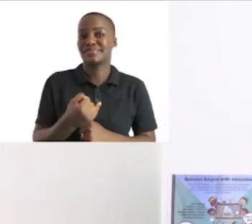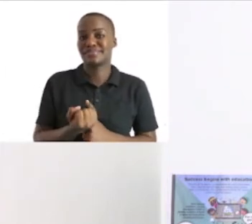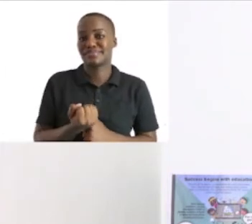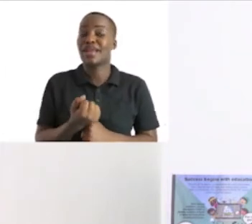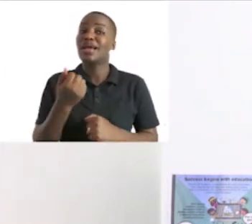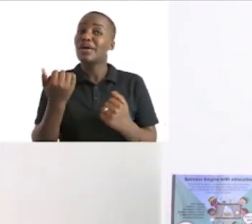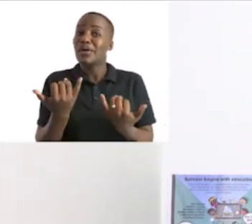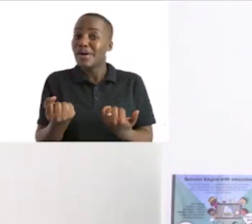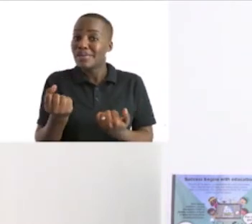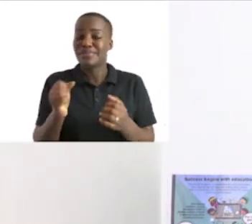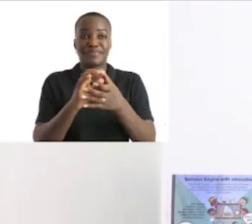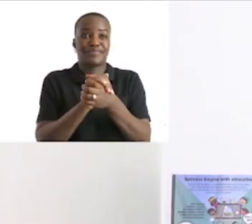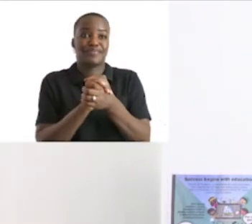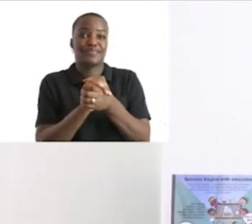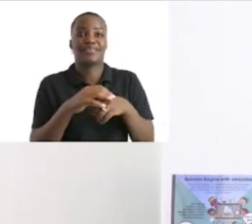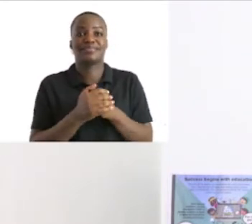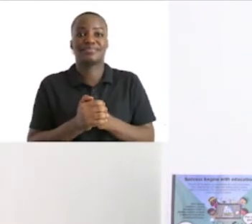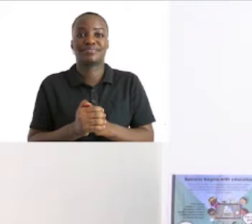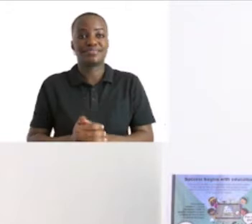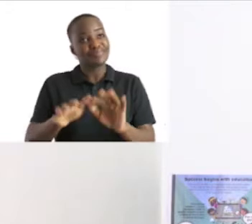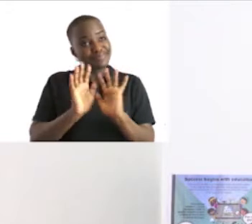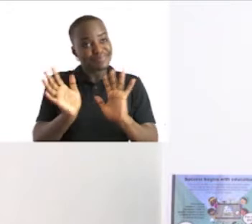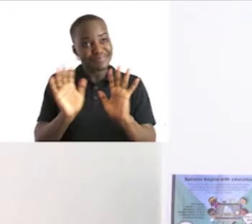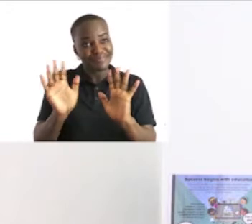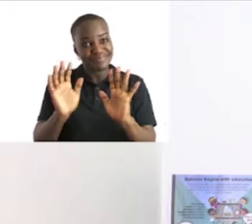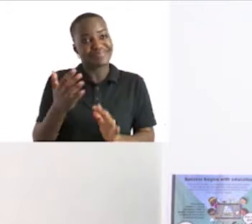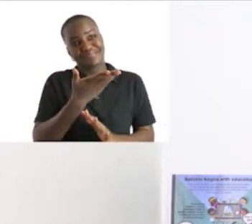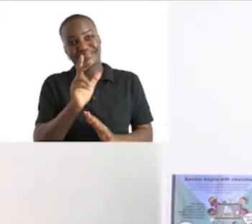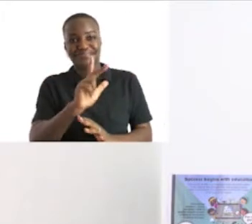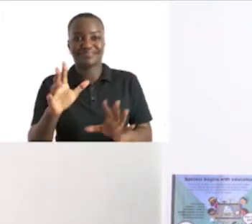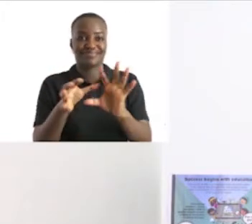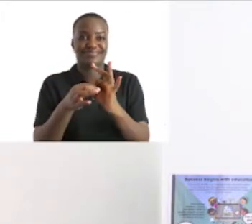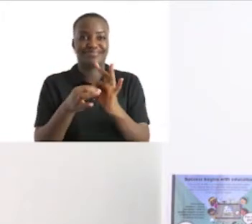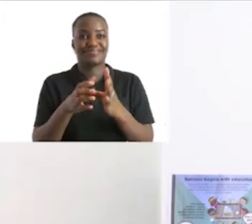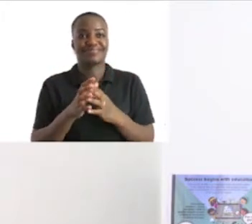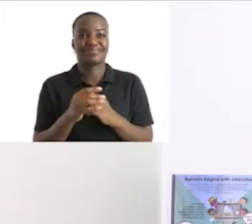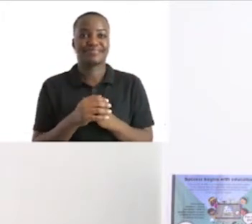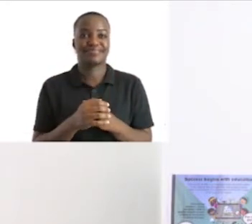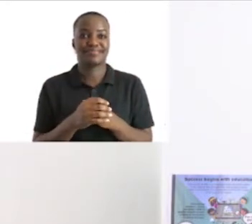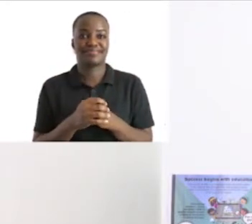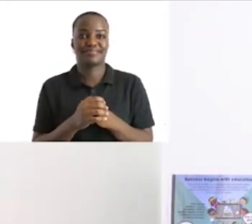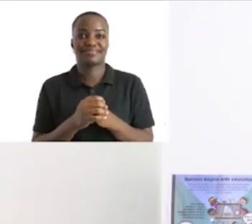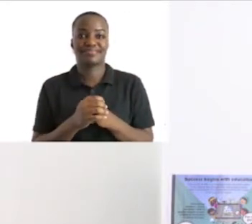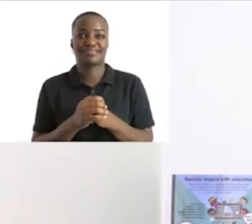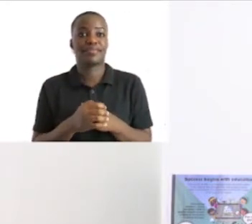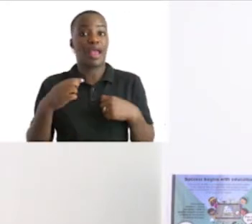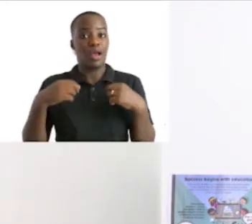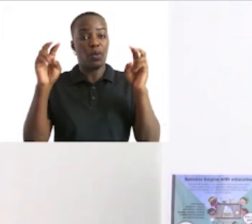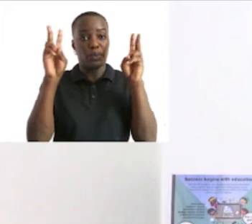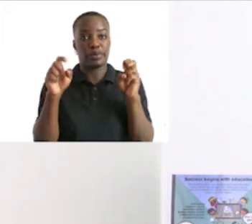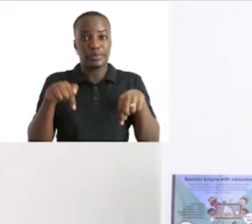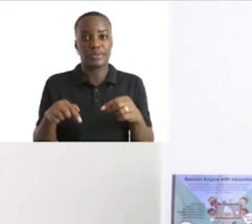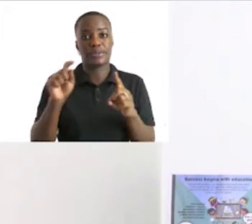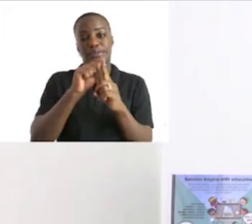today I have a friend joining us. Let us say hi to everyone at home. Our theme this week has